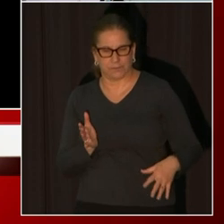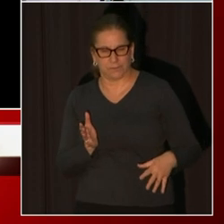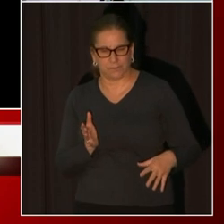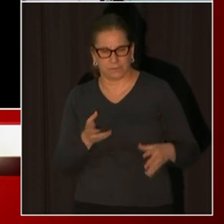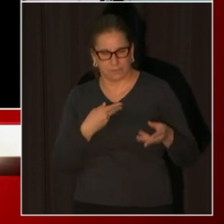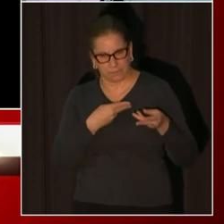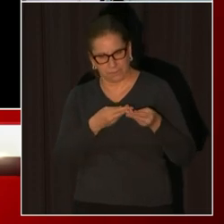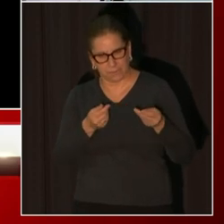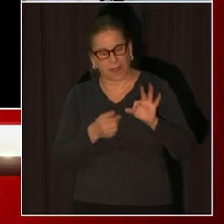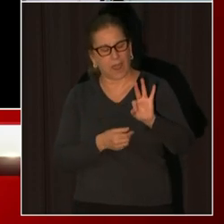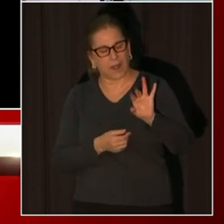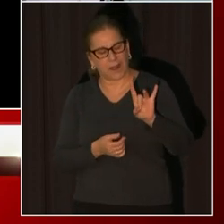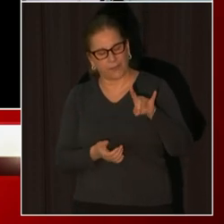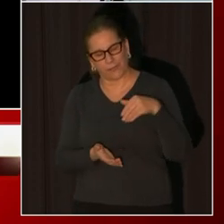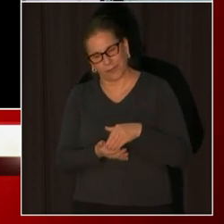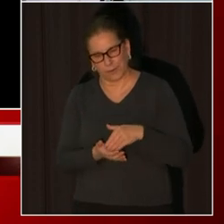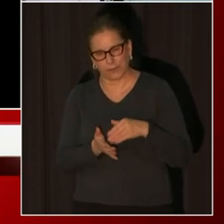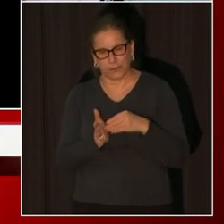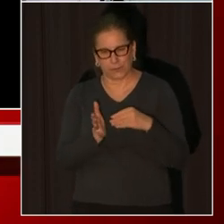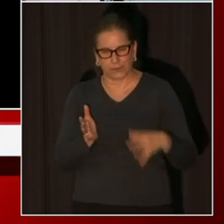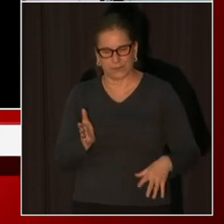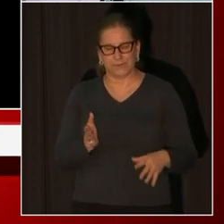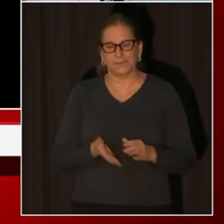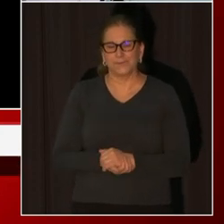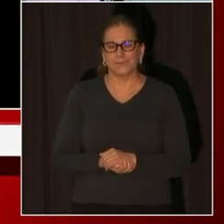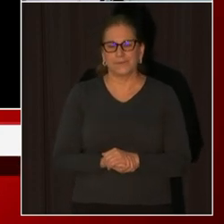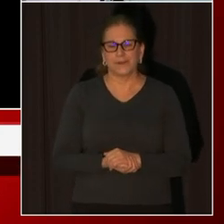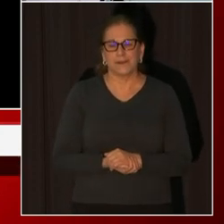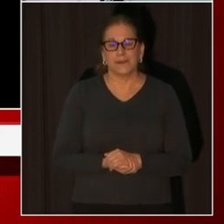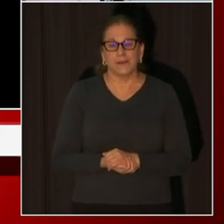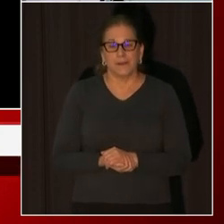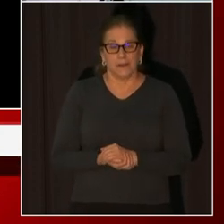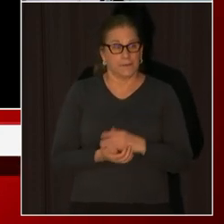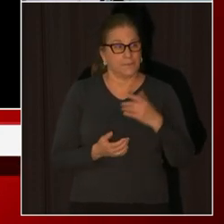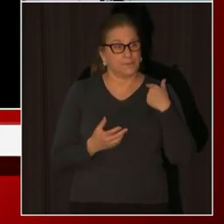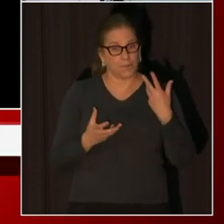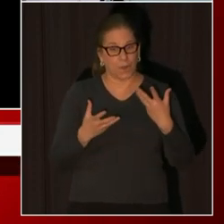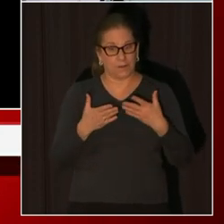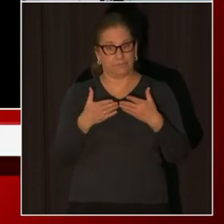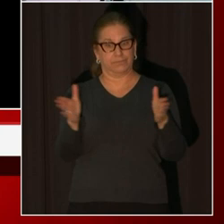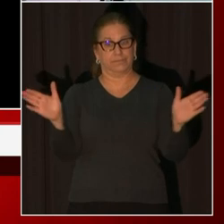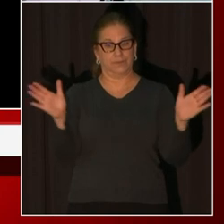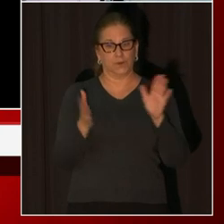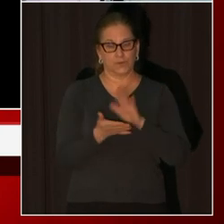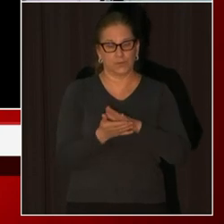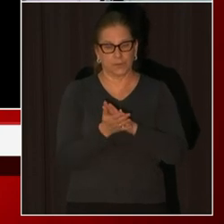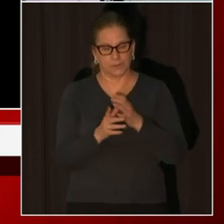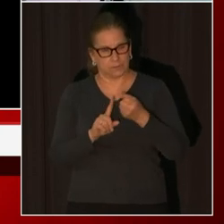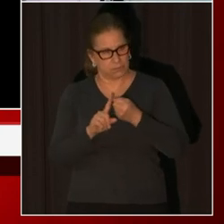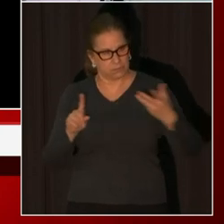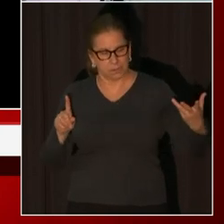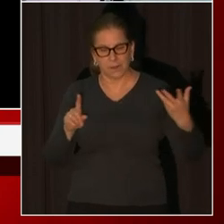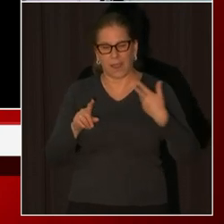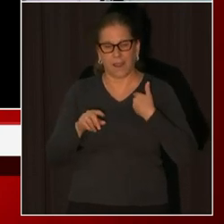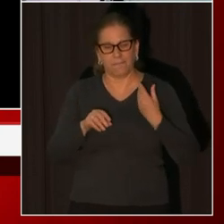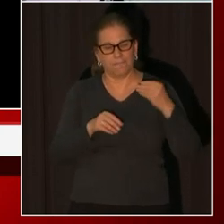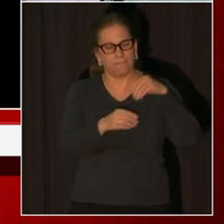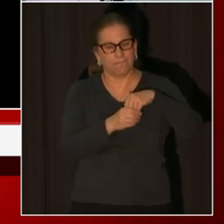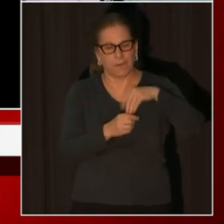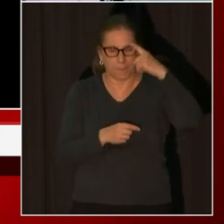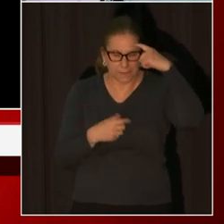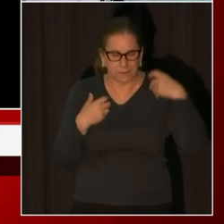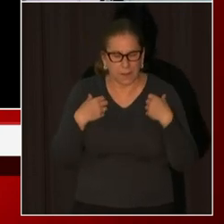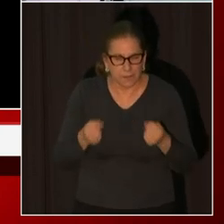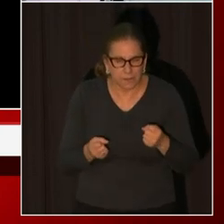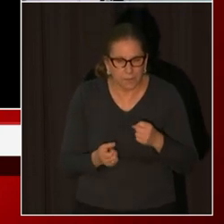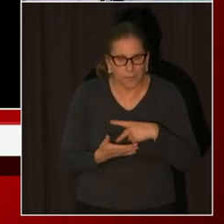and supports, and expansion of school-based mental health programs through federal resources, $6 million for the IT